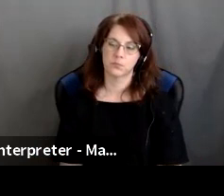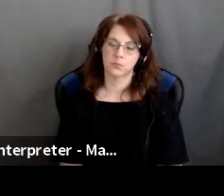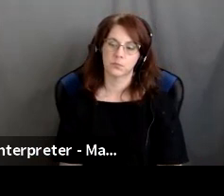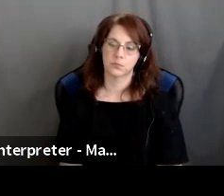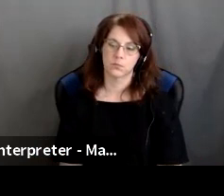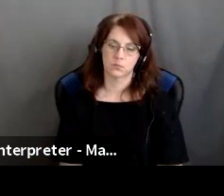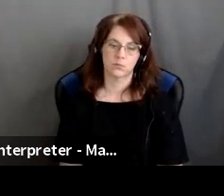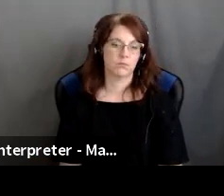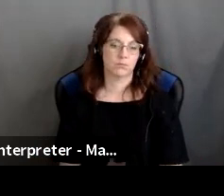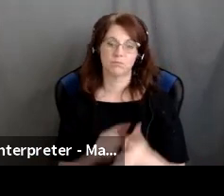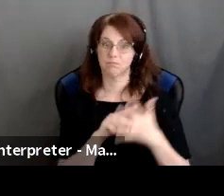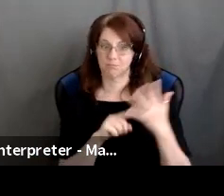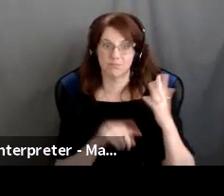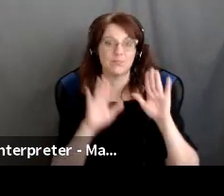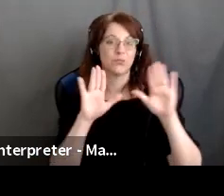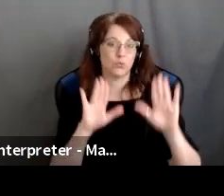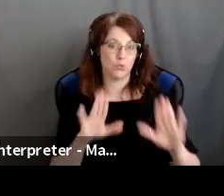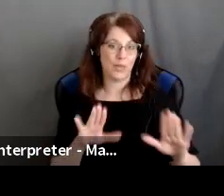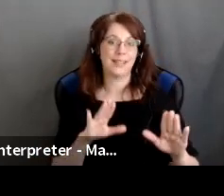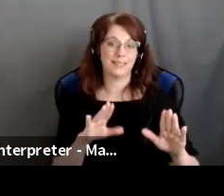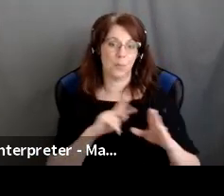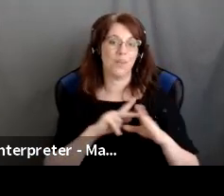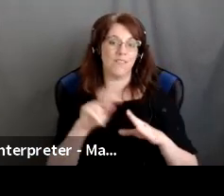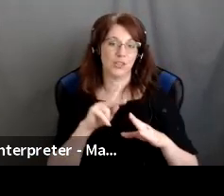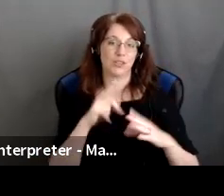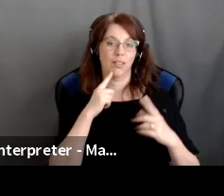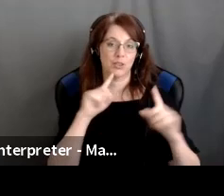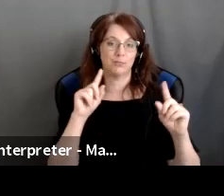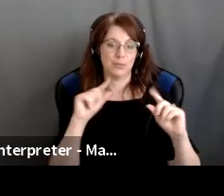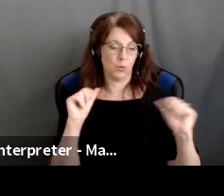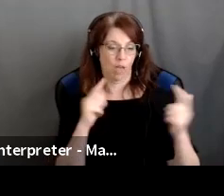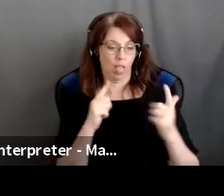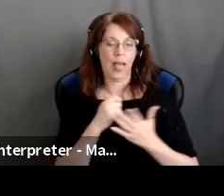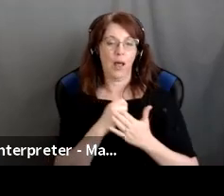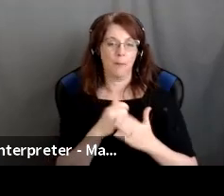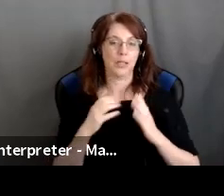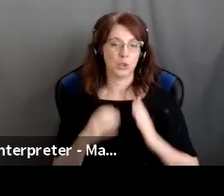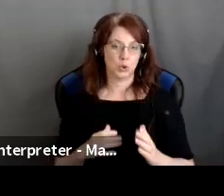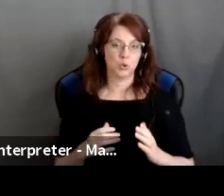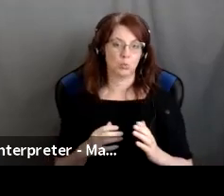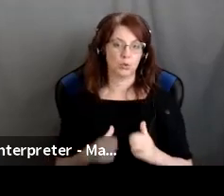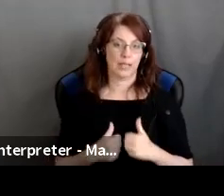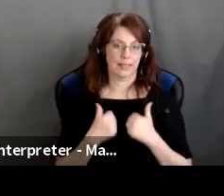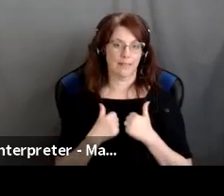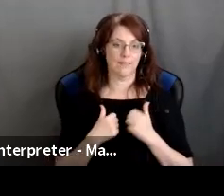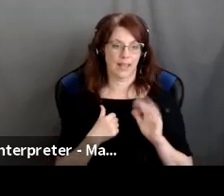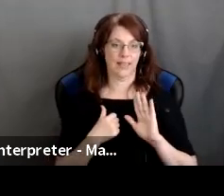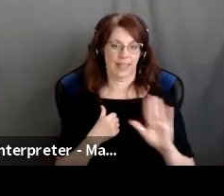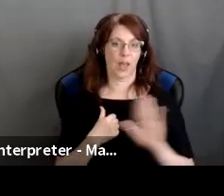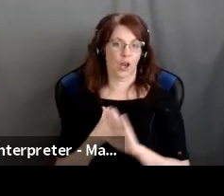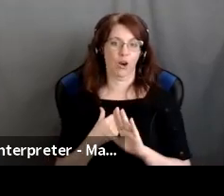Those are all good, great professional achievements because we are all helping our consumers live the lives they want to